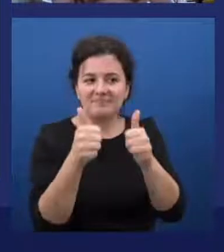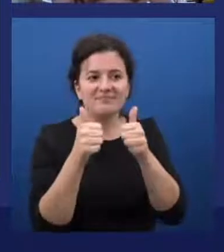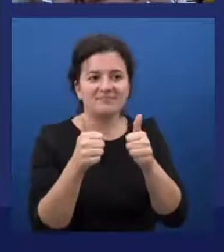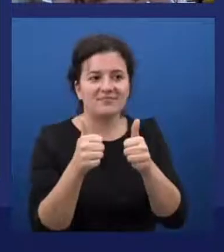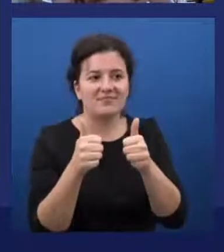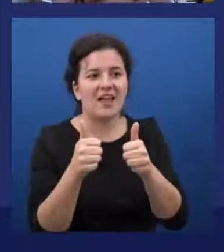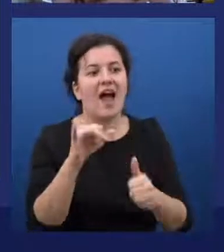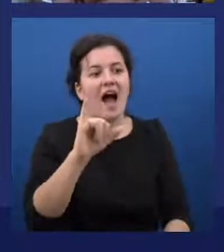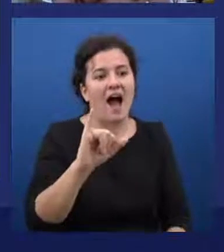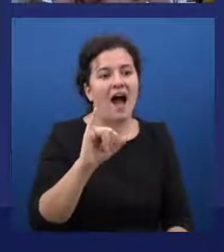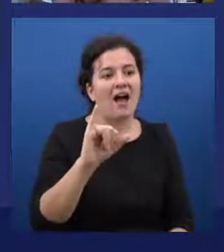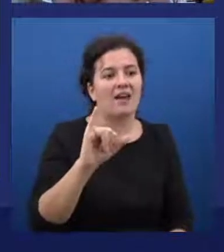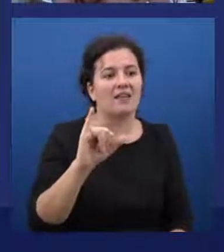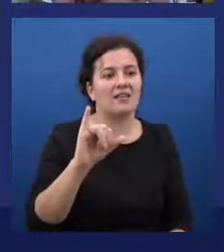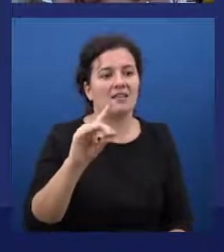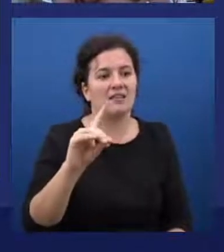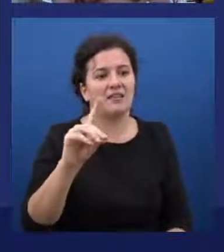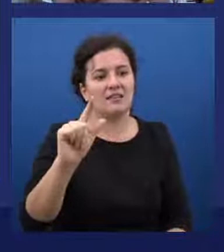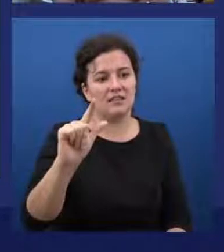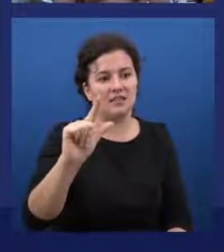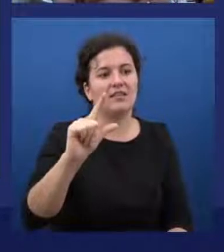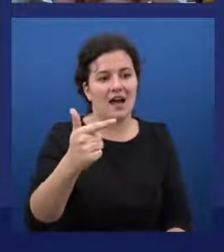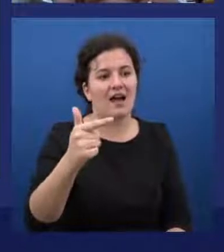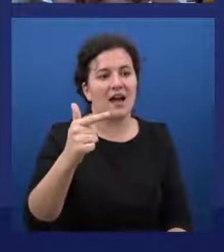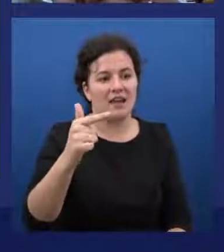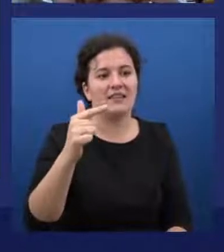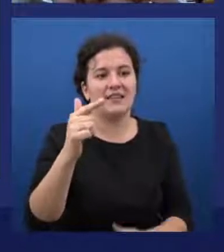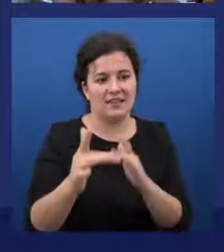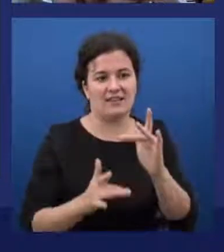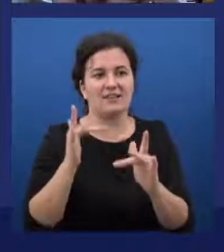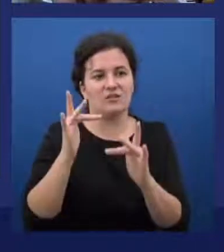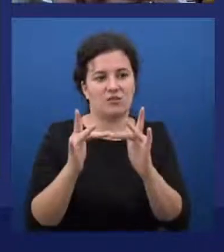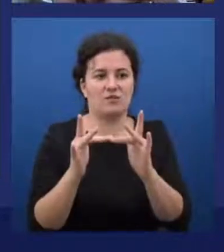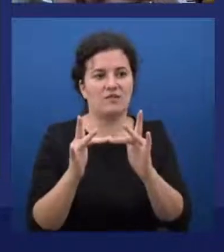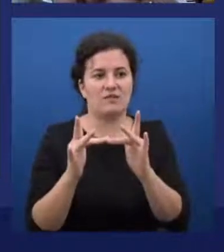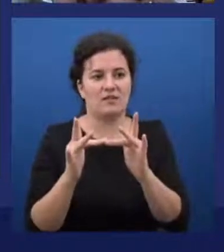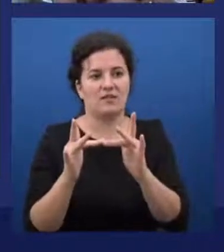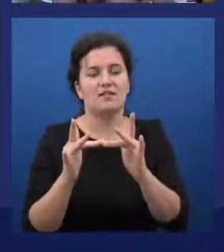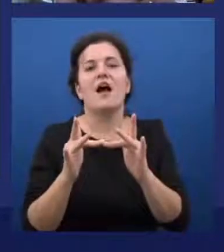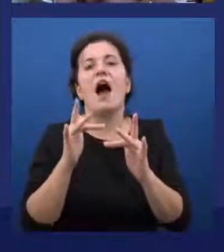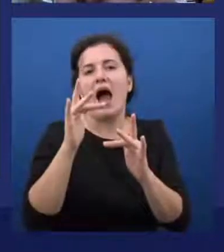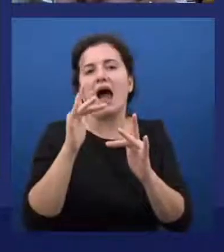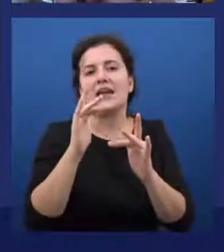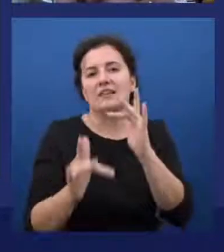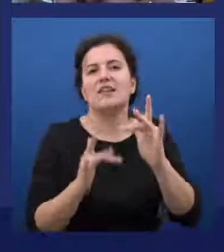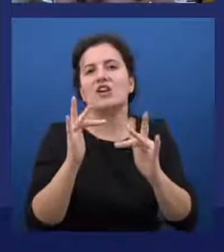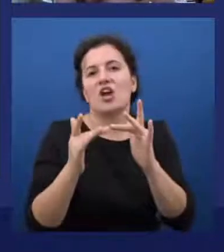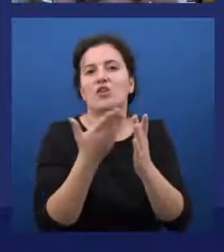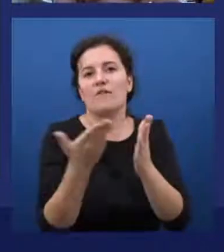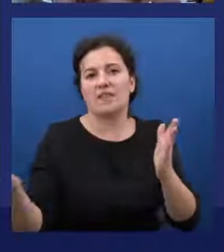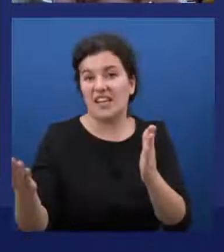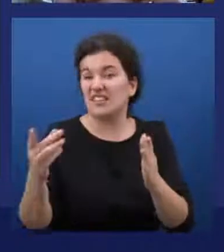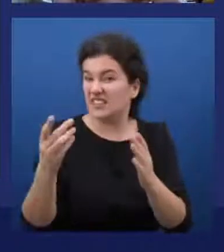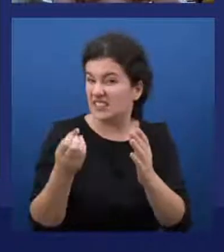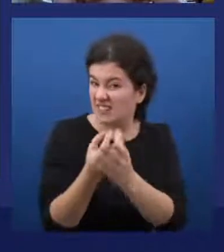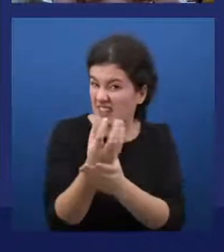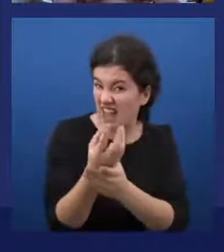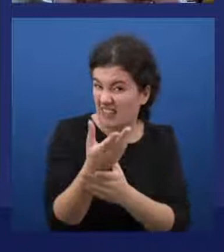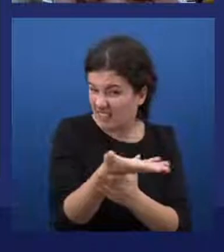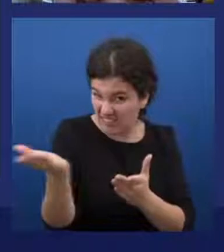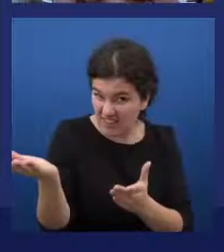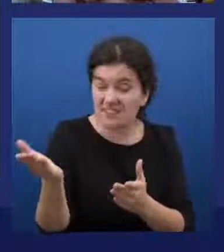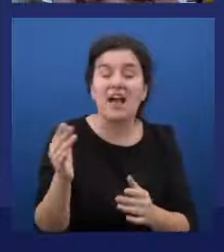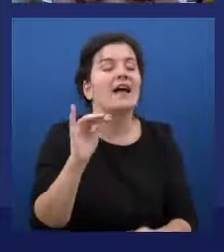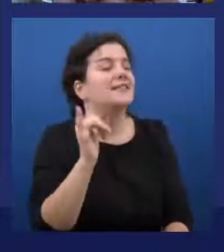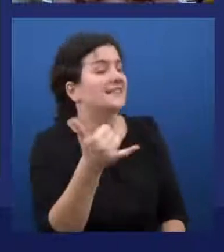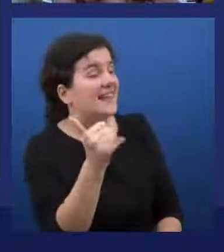those kind of things. That's the scenario here, right? Yeah. Cool. Sounds really cool. And